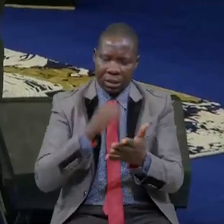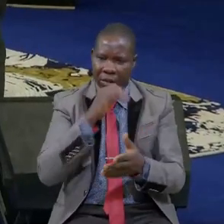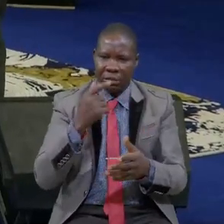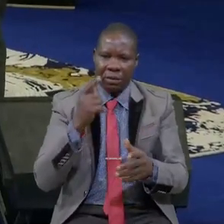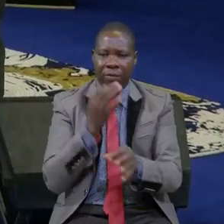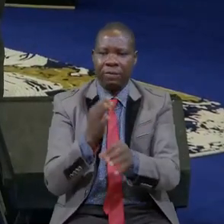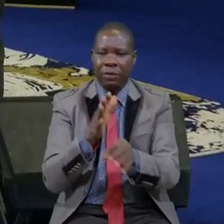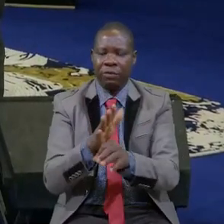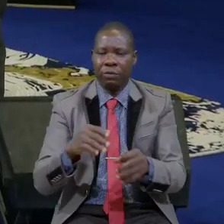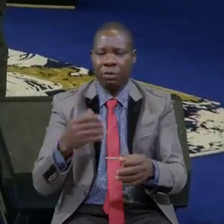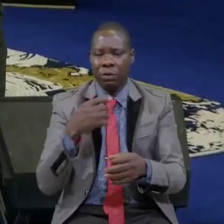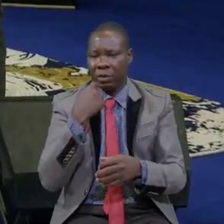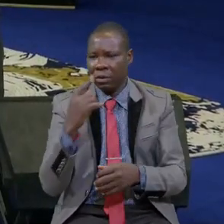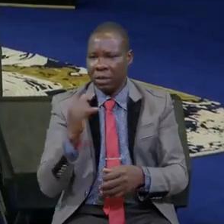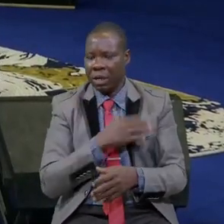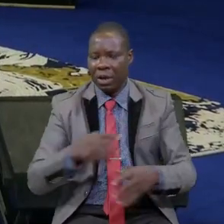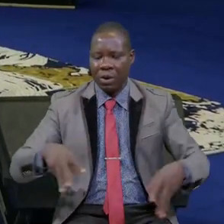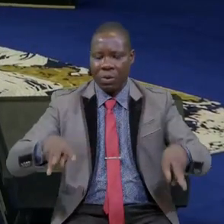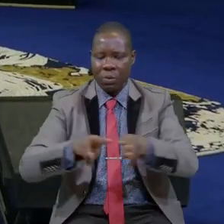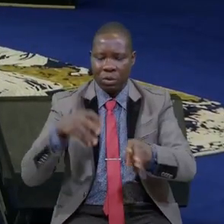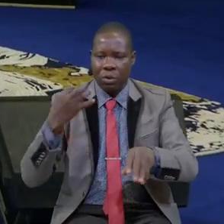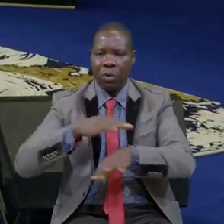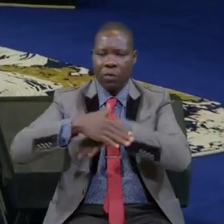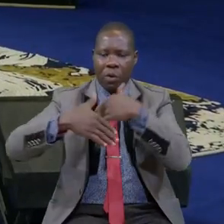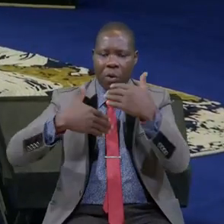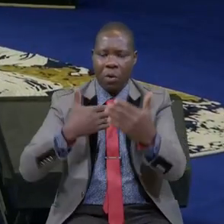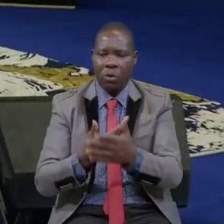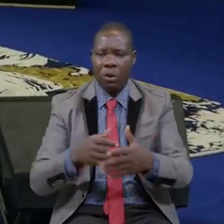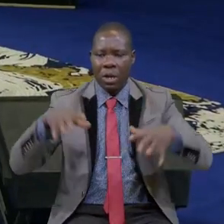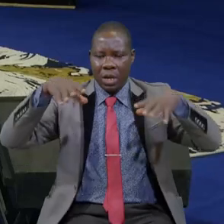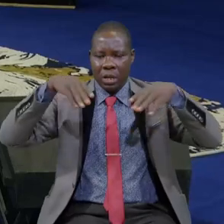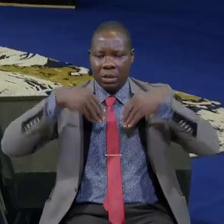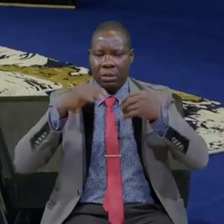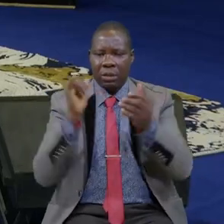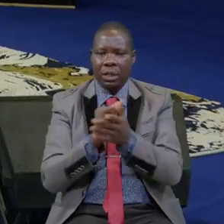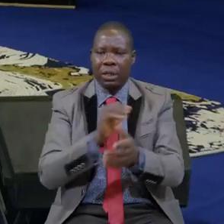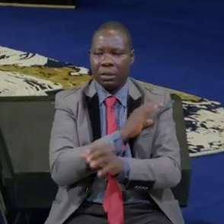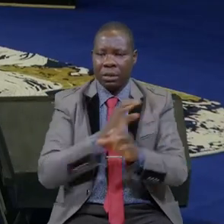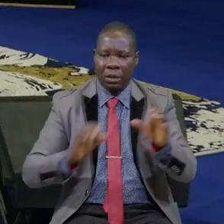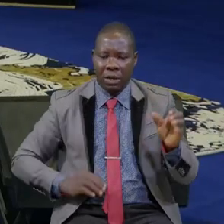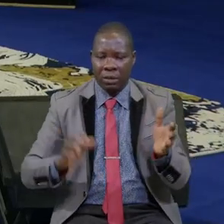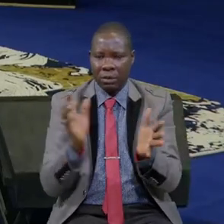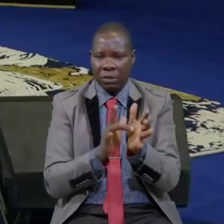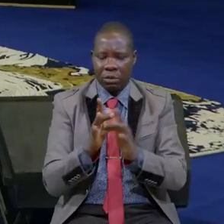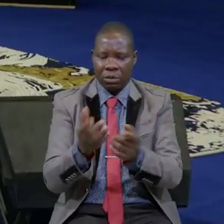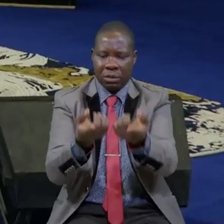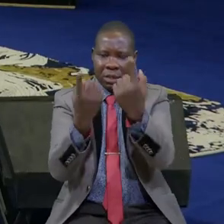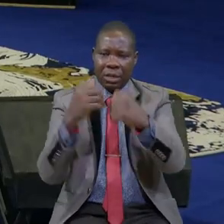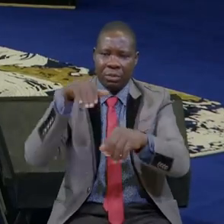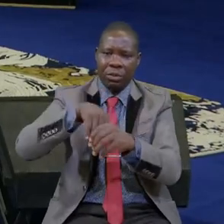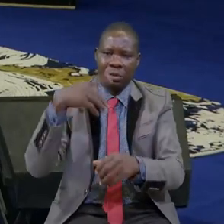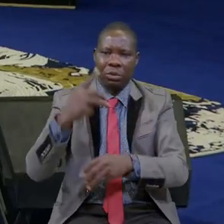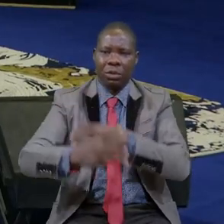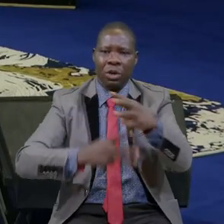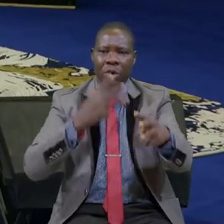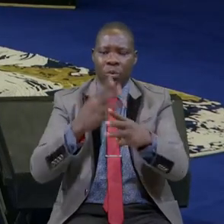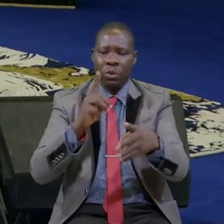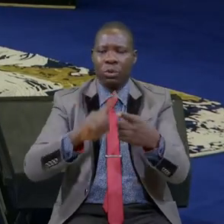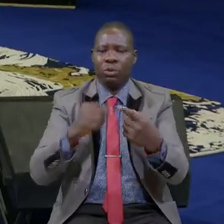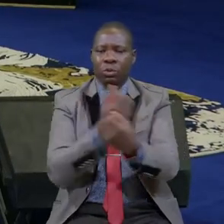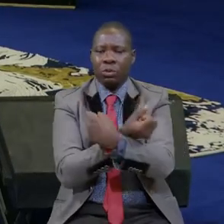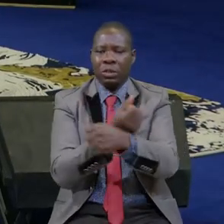all acceptation, that Christ Jesus came into the world to